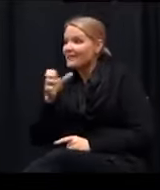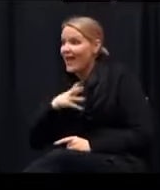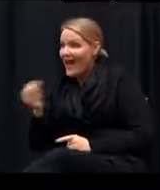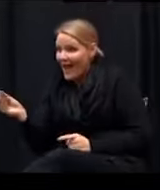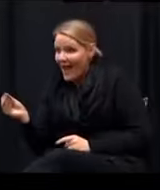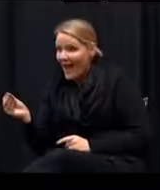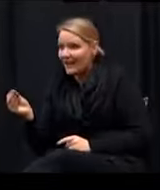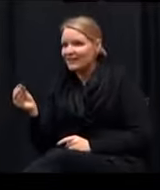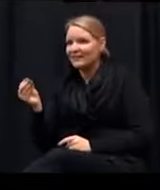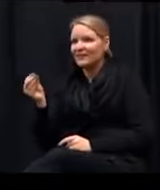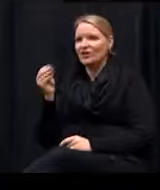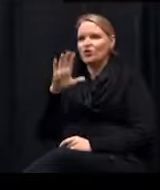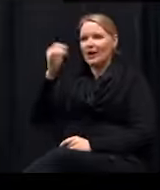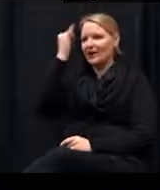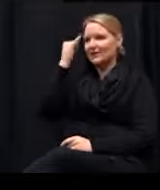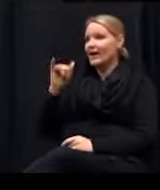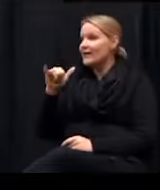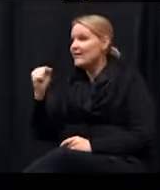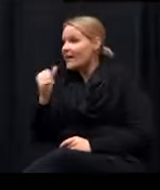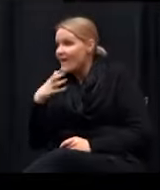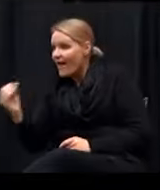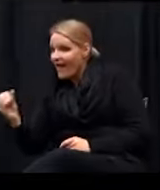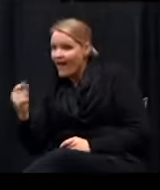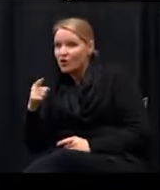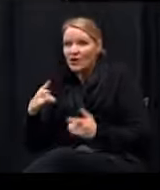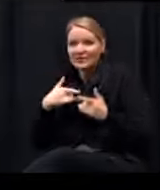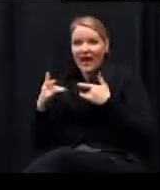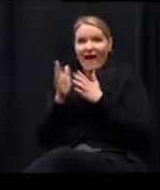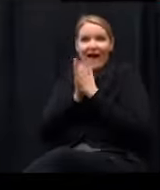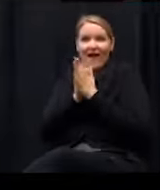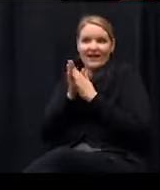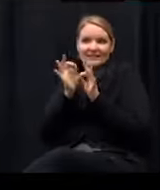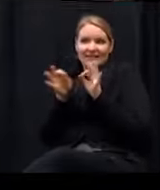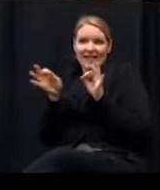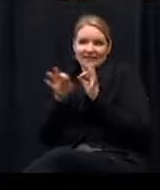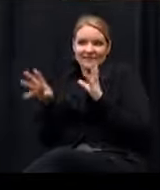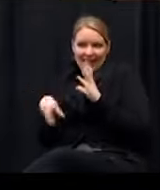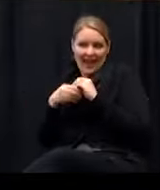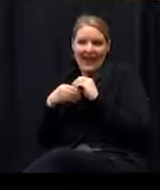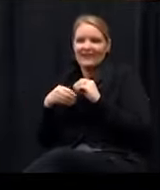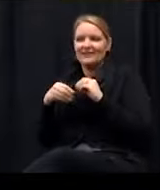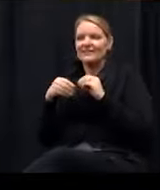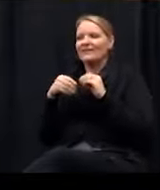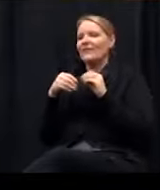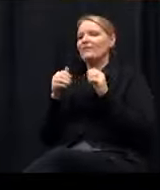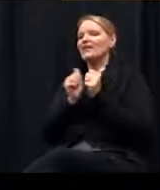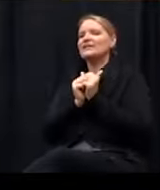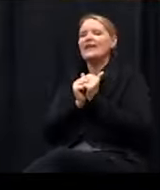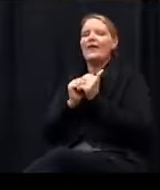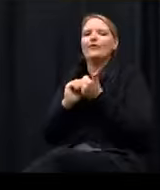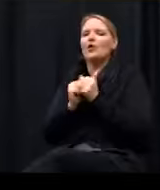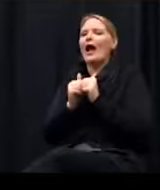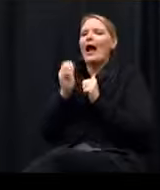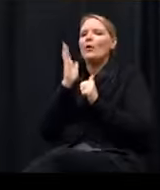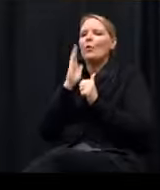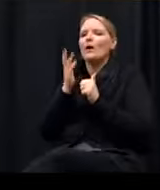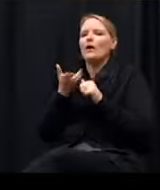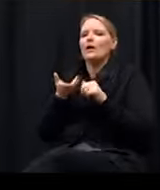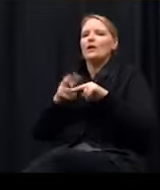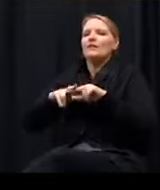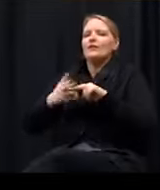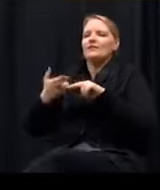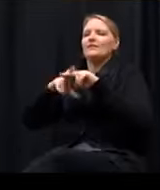idea, and it gets you really excited about having a word, like having a sentence, and just together, how that can really build